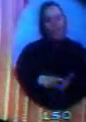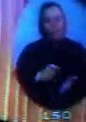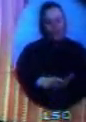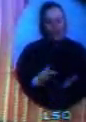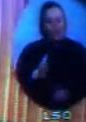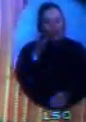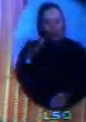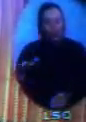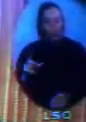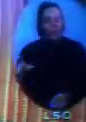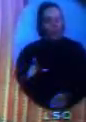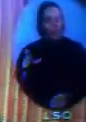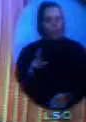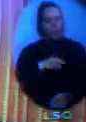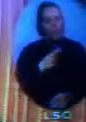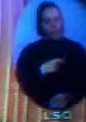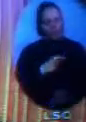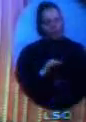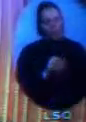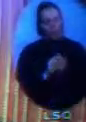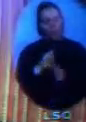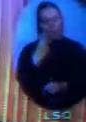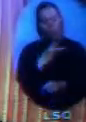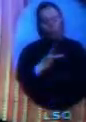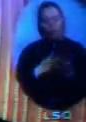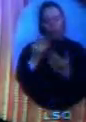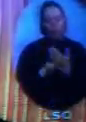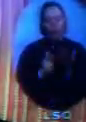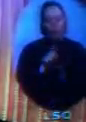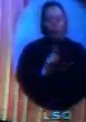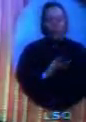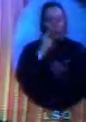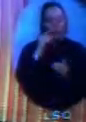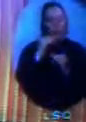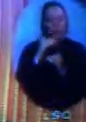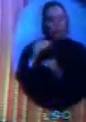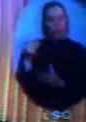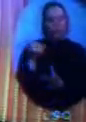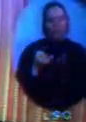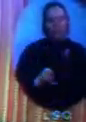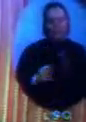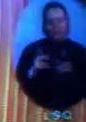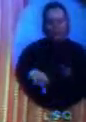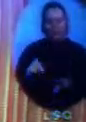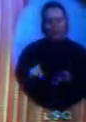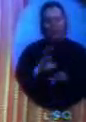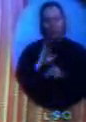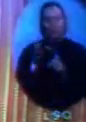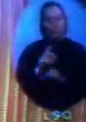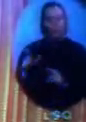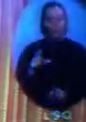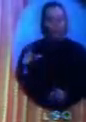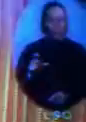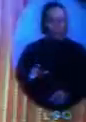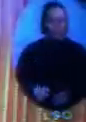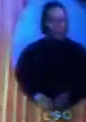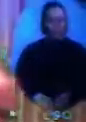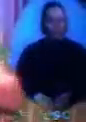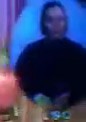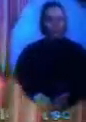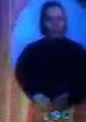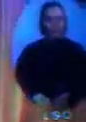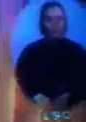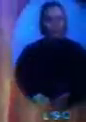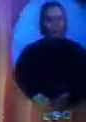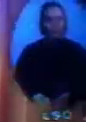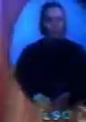this for the profit of big businesses, big distribution. Will the government finally listen to Quebec and change